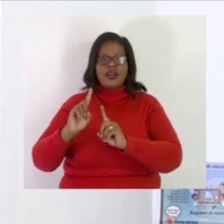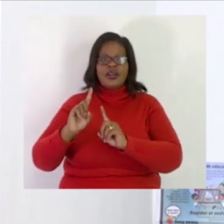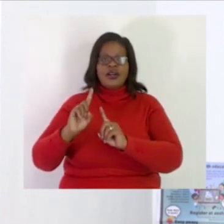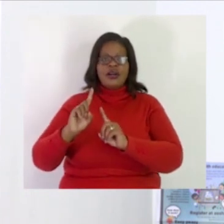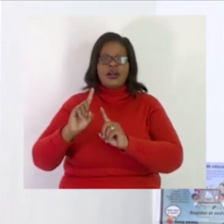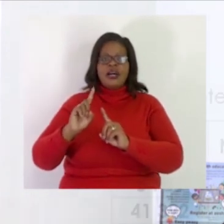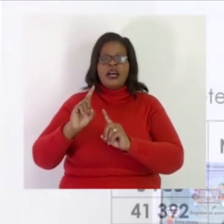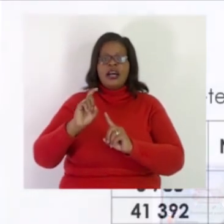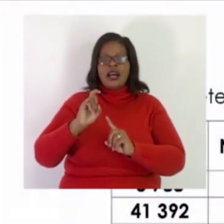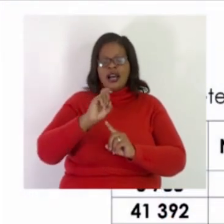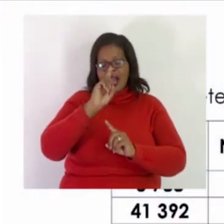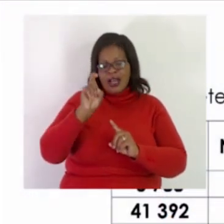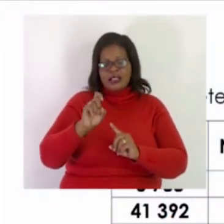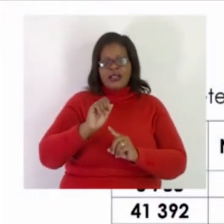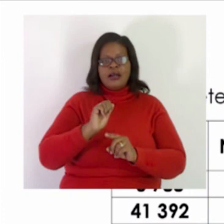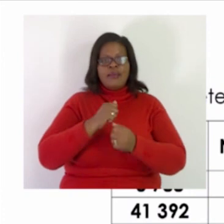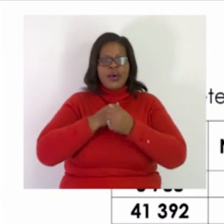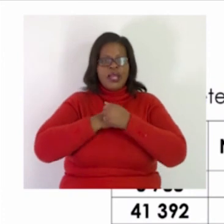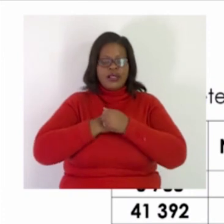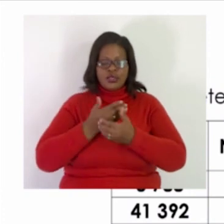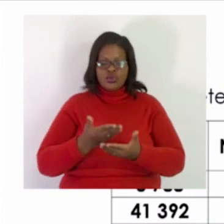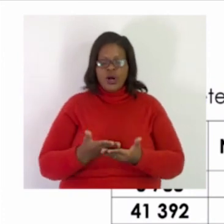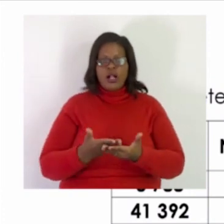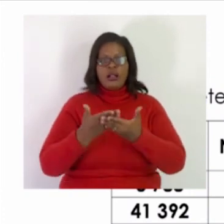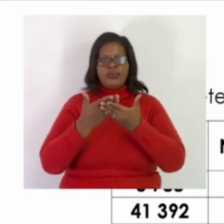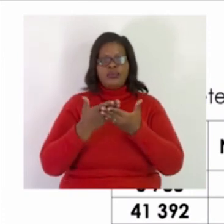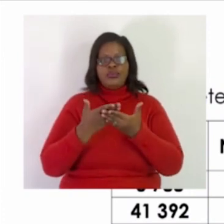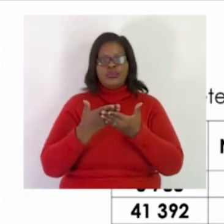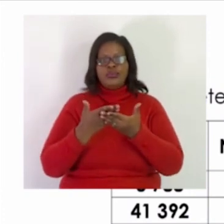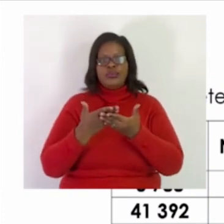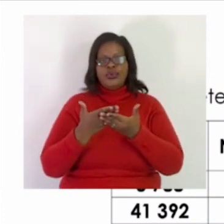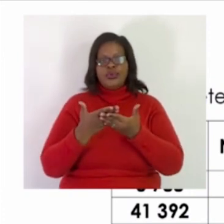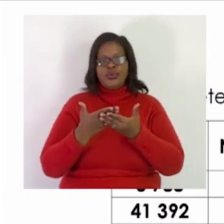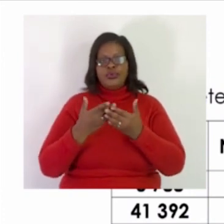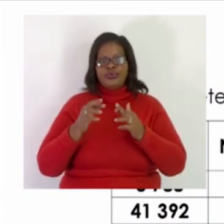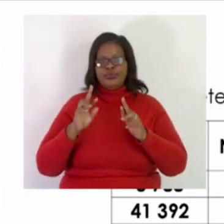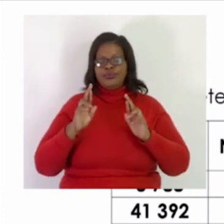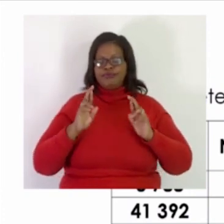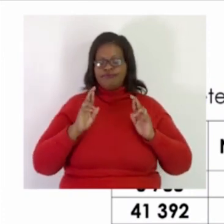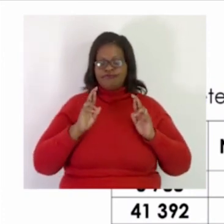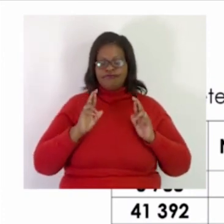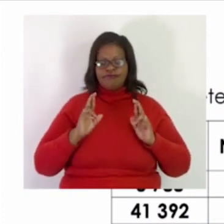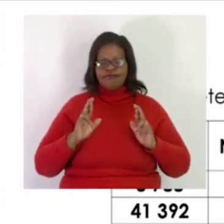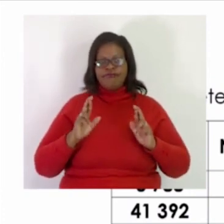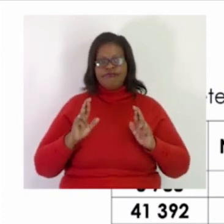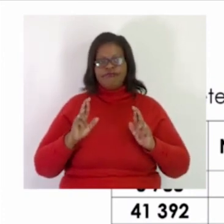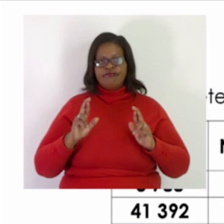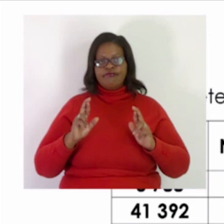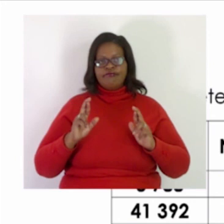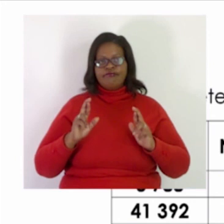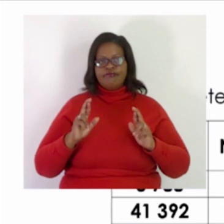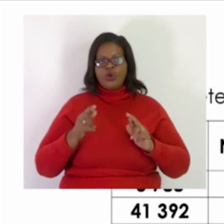not understand, ask your parents to help you. I hope you make sure you get your work